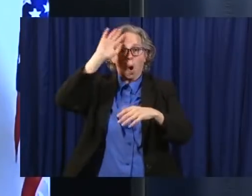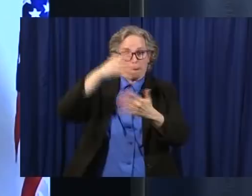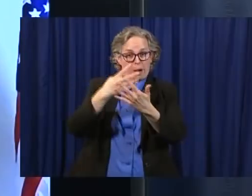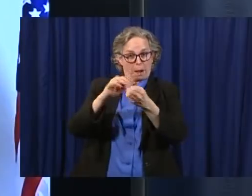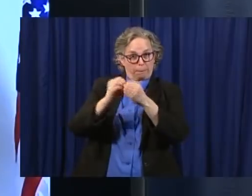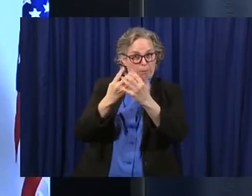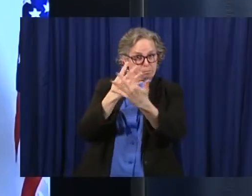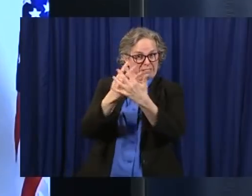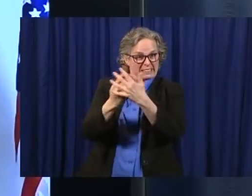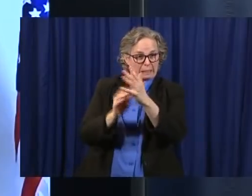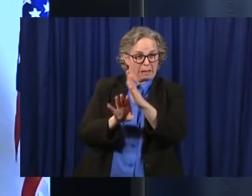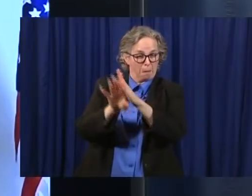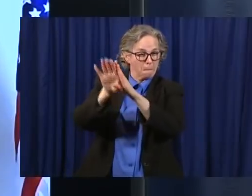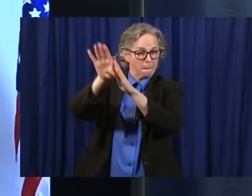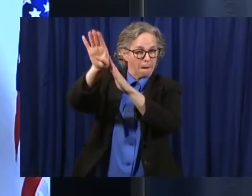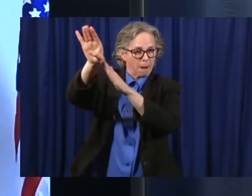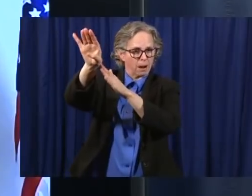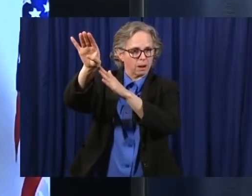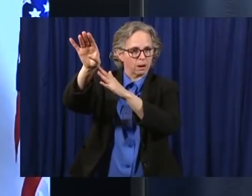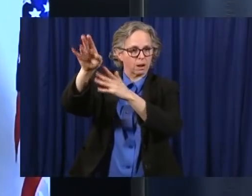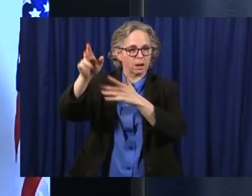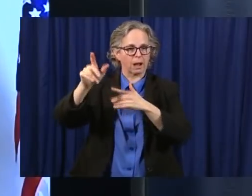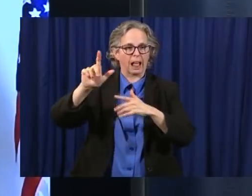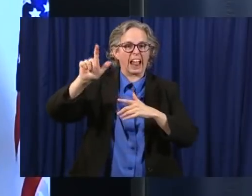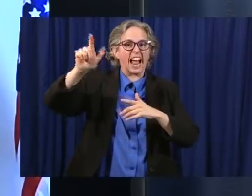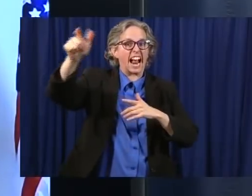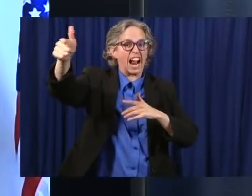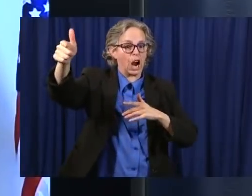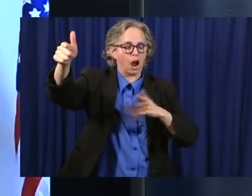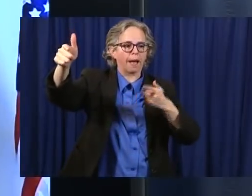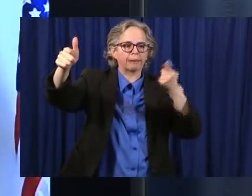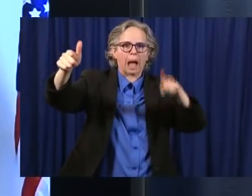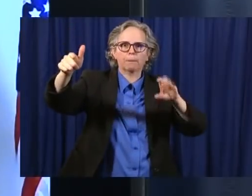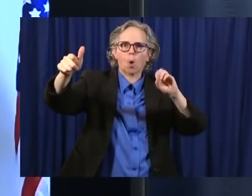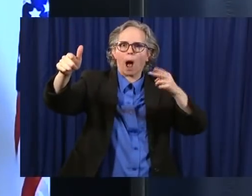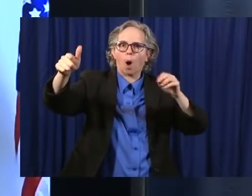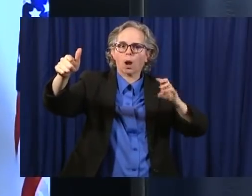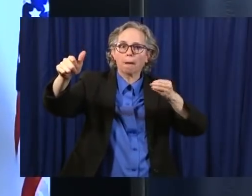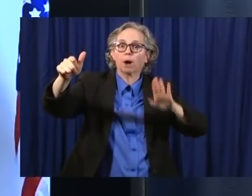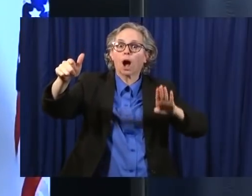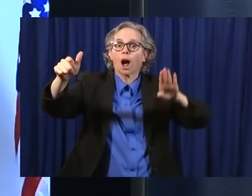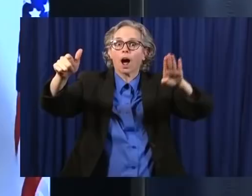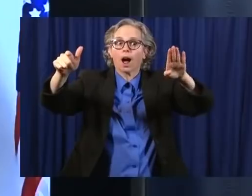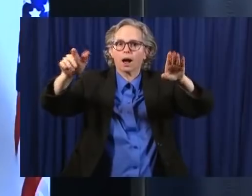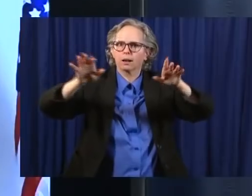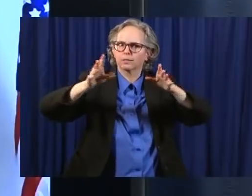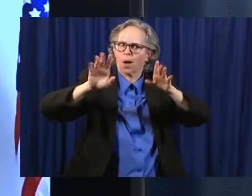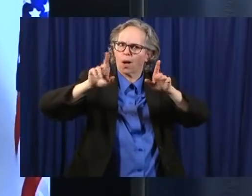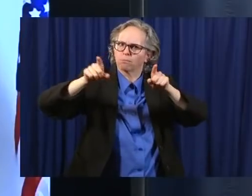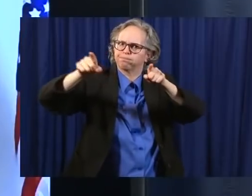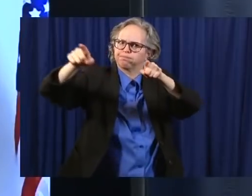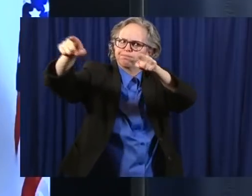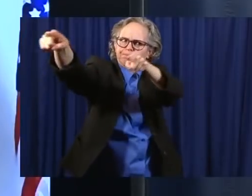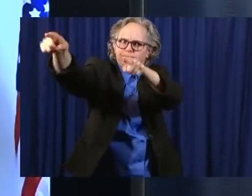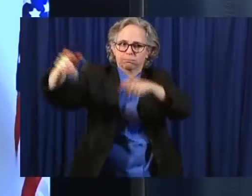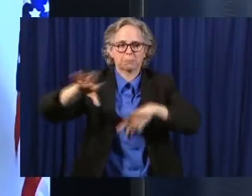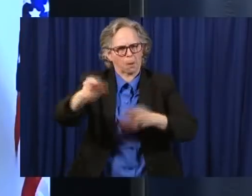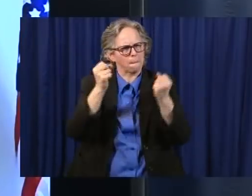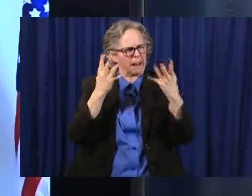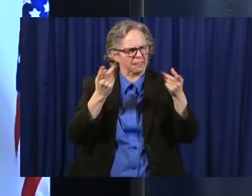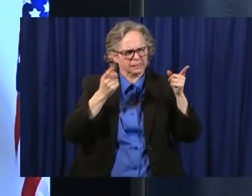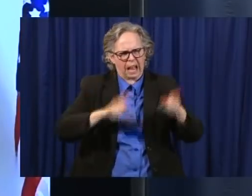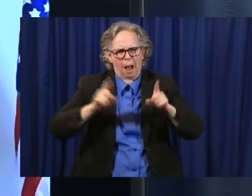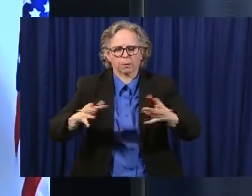we were able to all have the services that we needed of the hospitals in the various zones. There's a lot of different things that have gone on, from masking